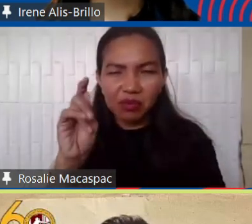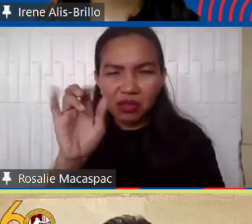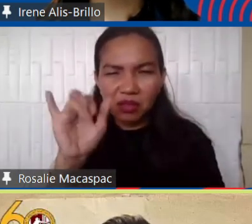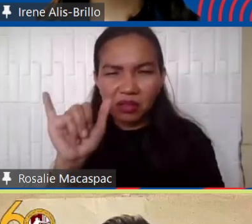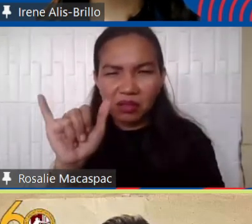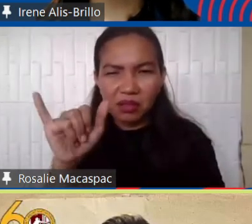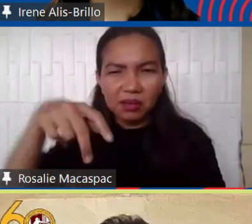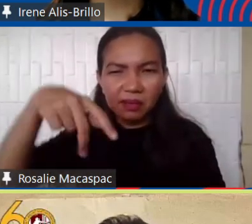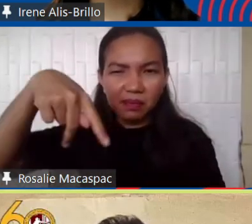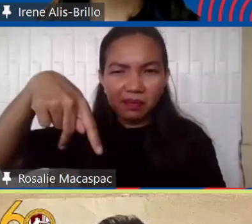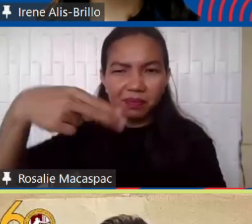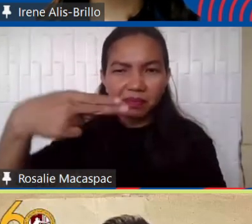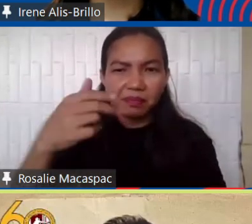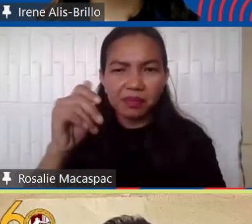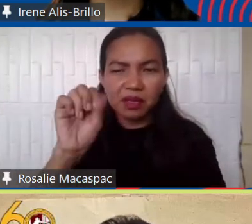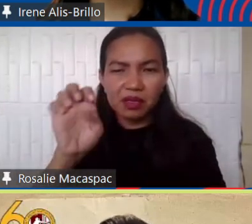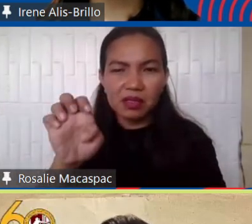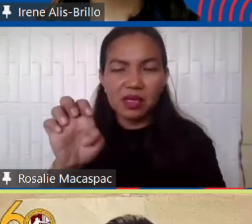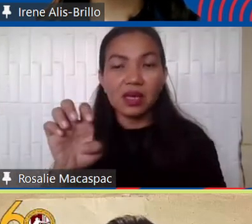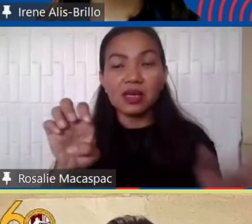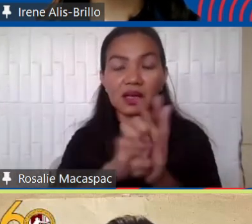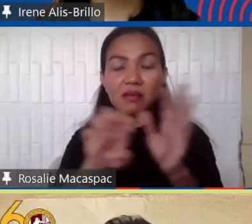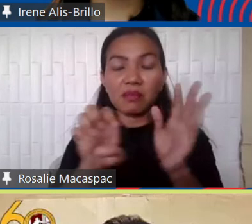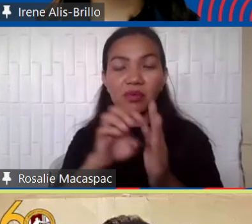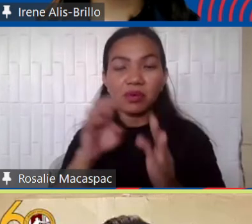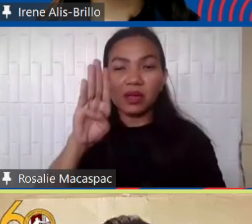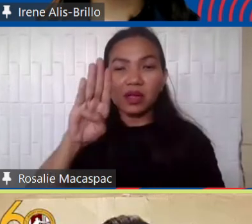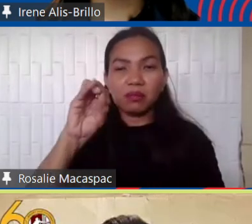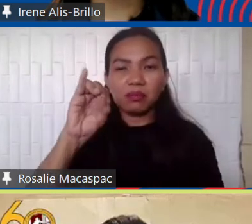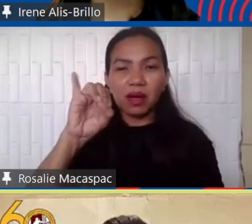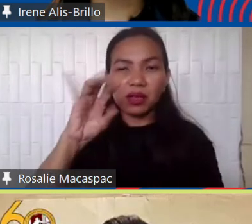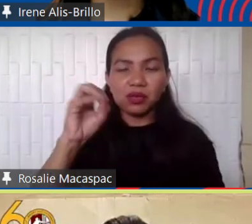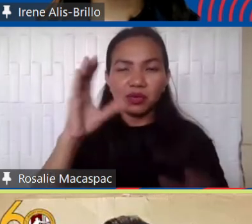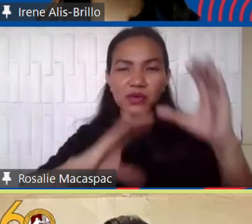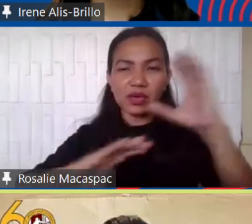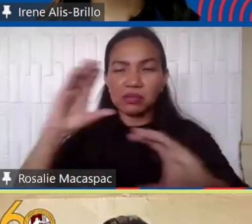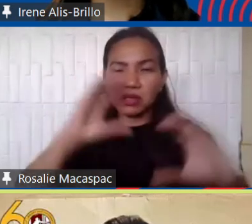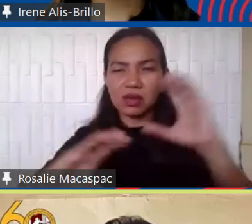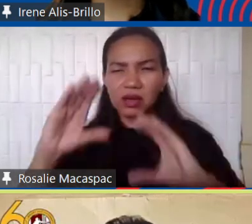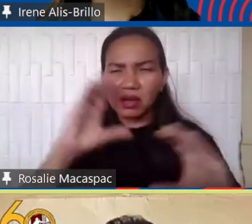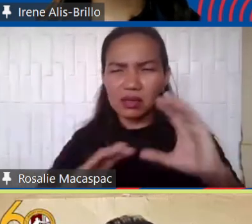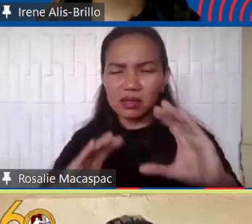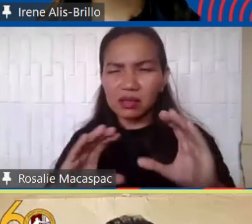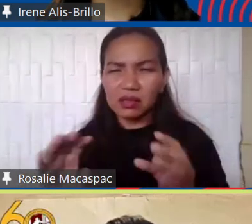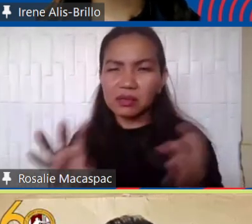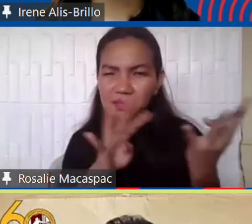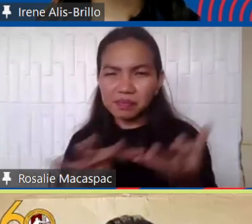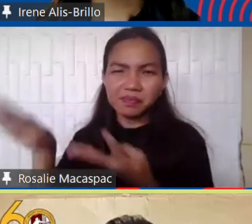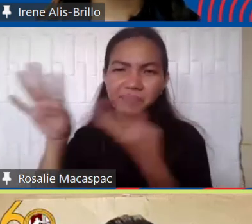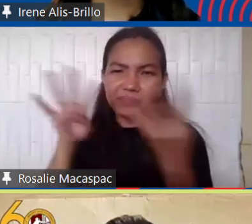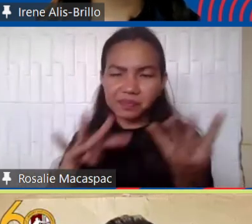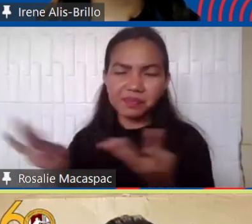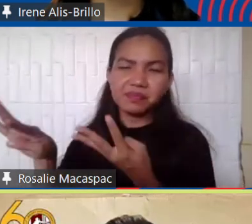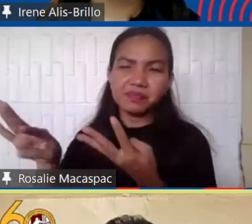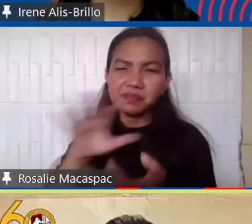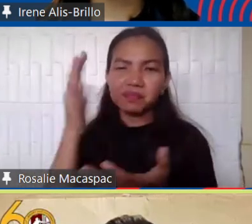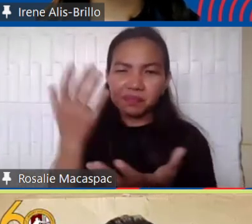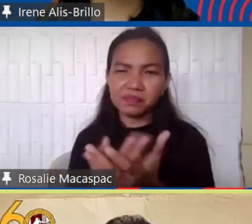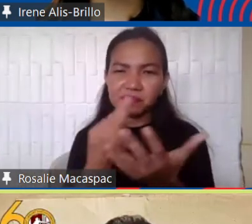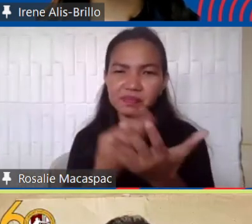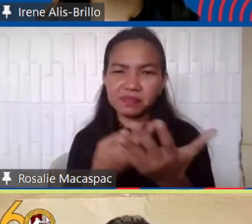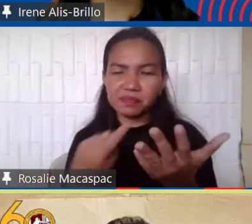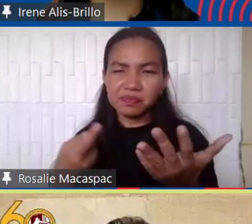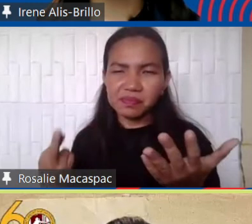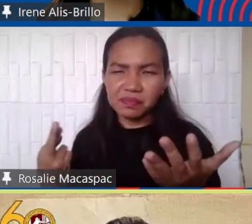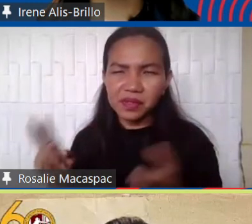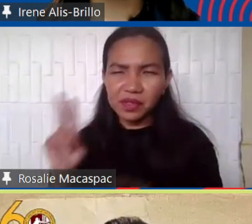meaning if you're in the field of biomedical sciences, then you will upload your resources there and you will